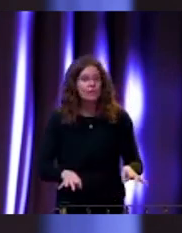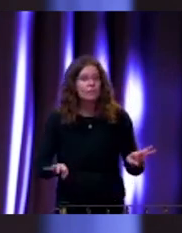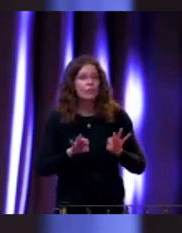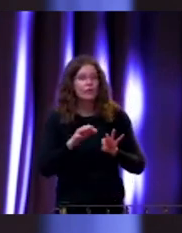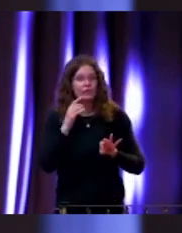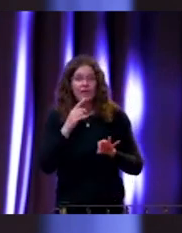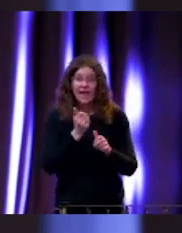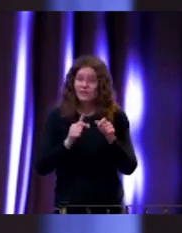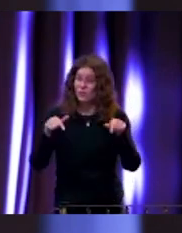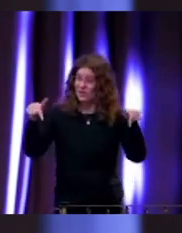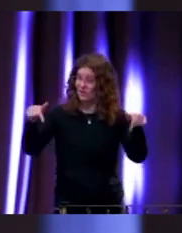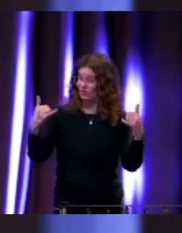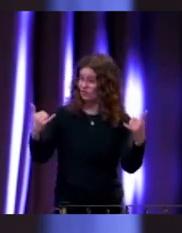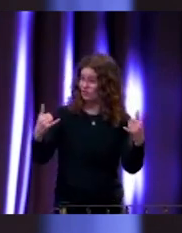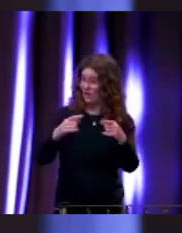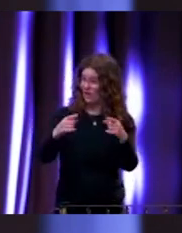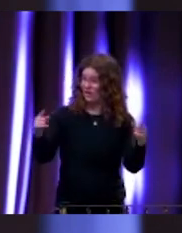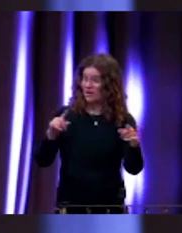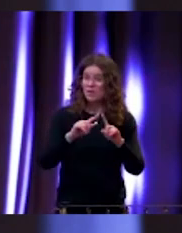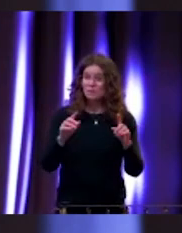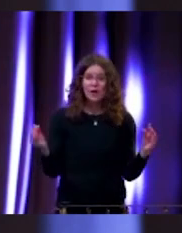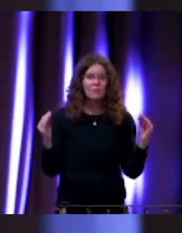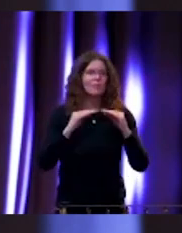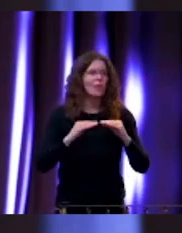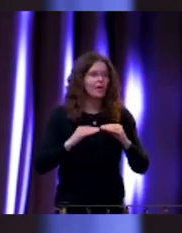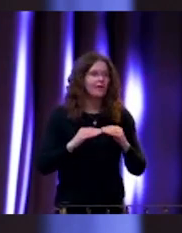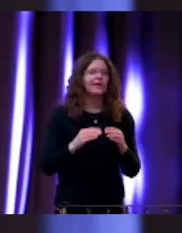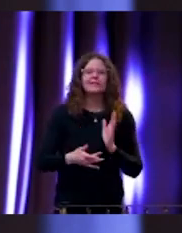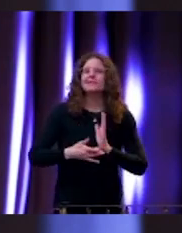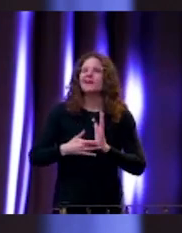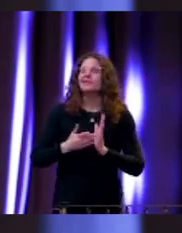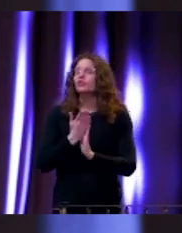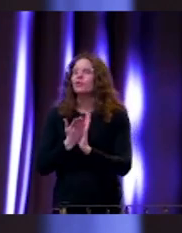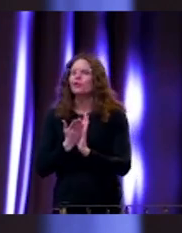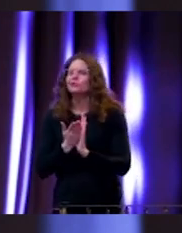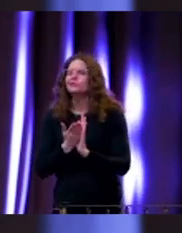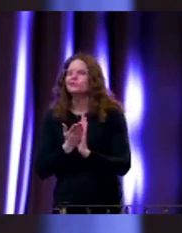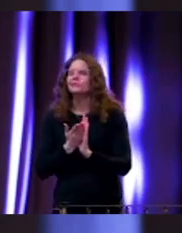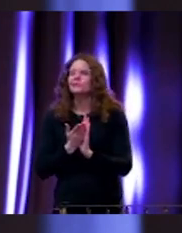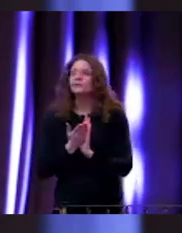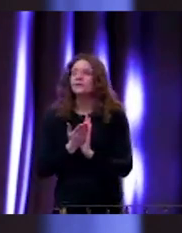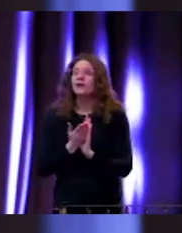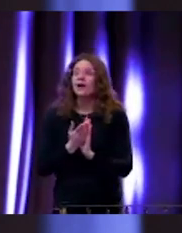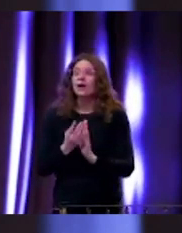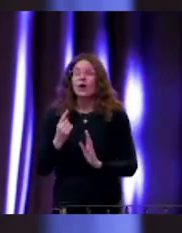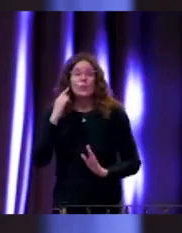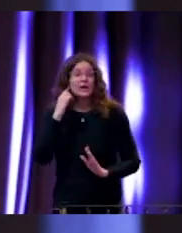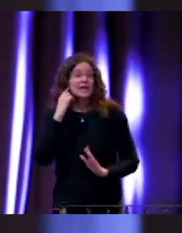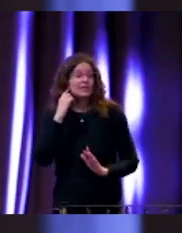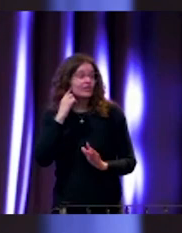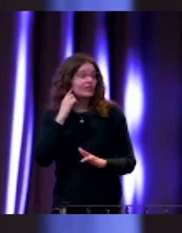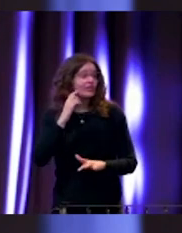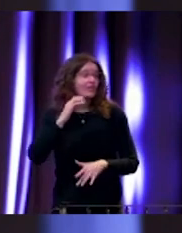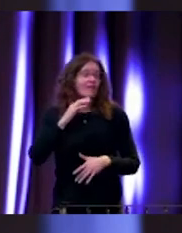what I learn all the time is it's not enough, right? Thank you for what you're doing, but it's not enough. Or sometimes it's thank you